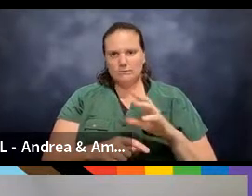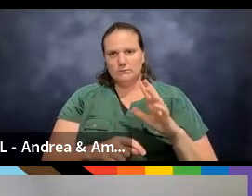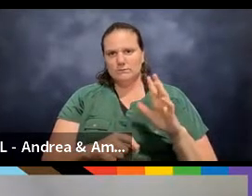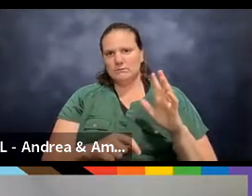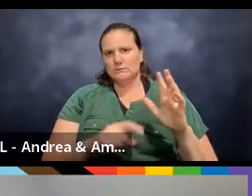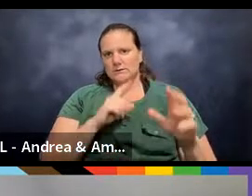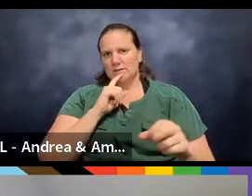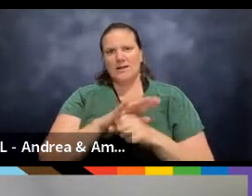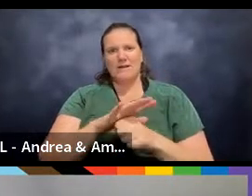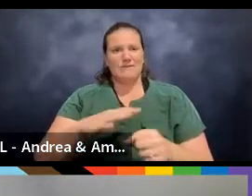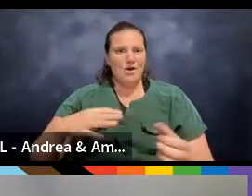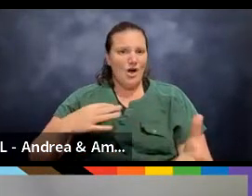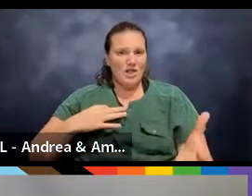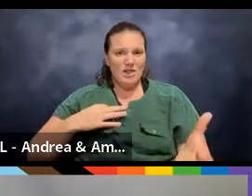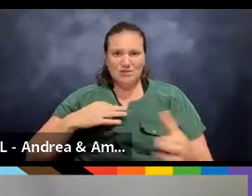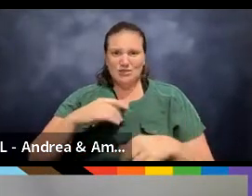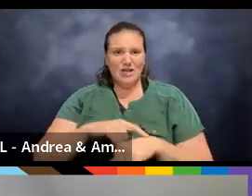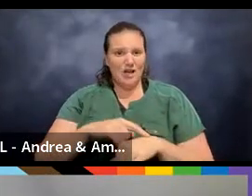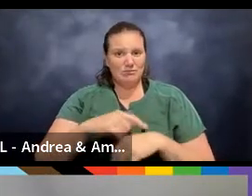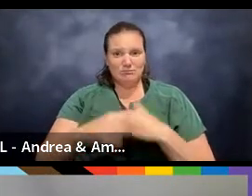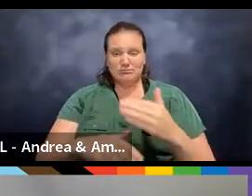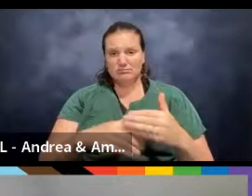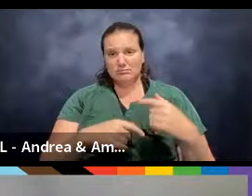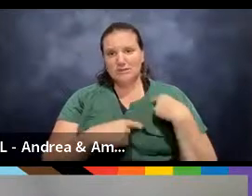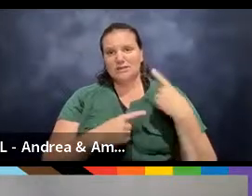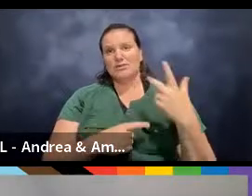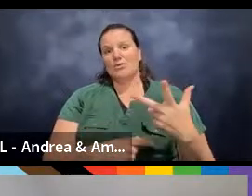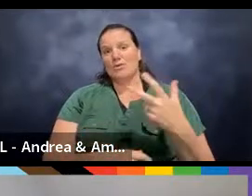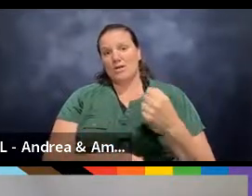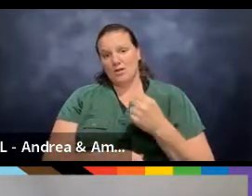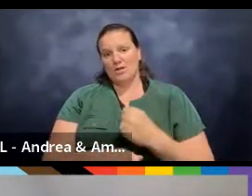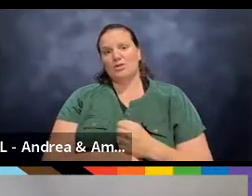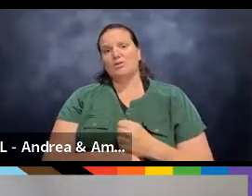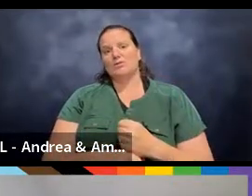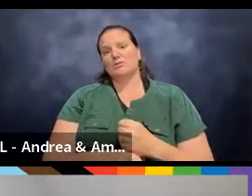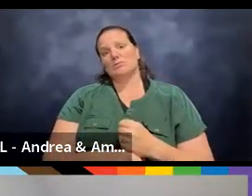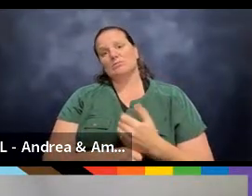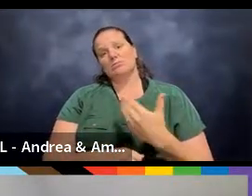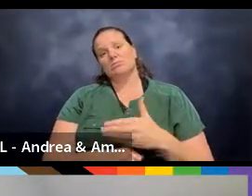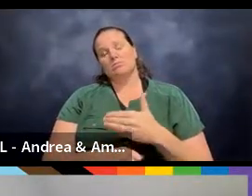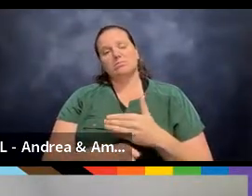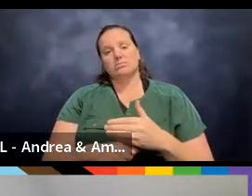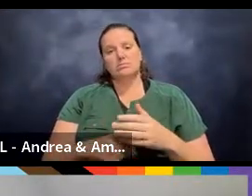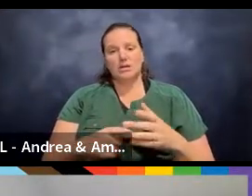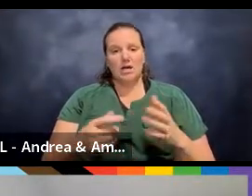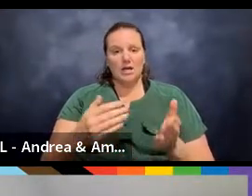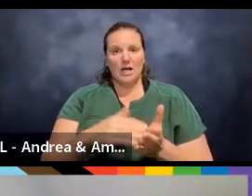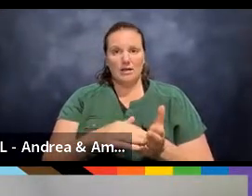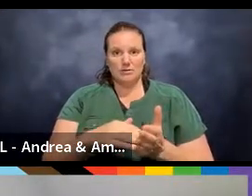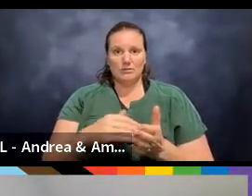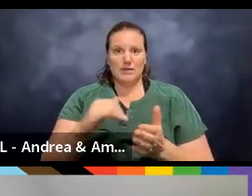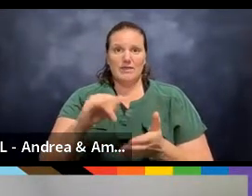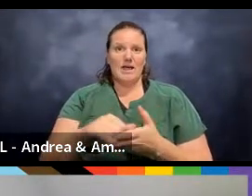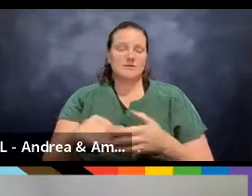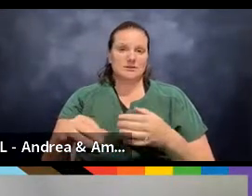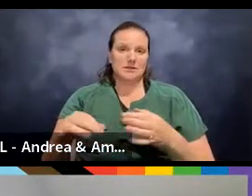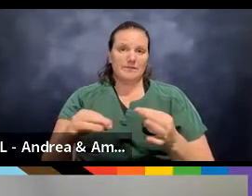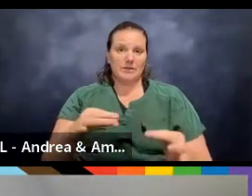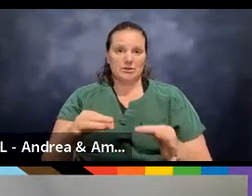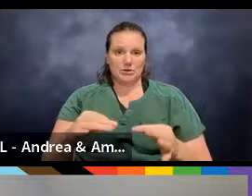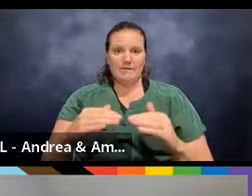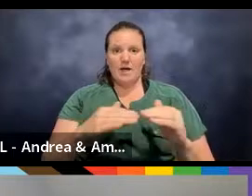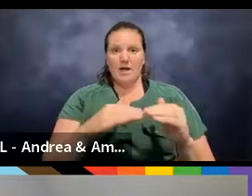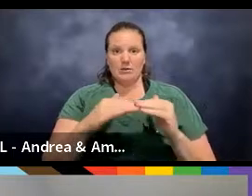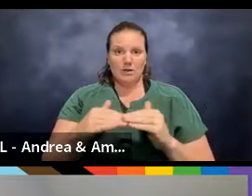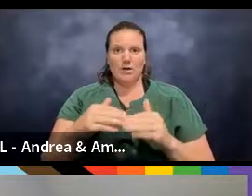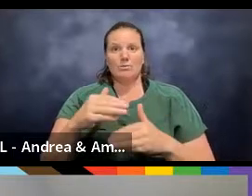hours of volunteer time over the past 3 years was sort of on the front end. Again, recall that our definition of equity is both